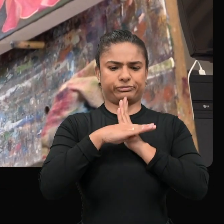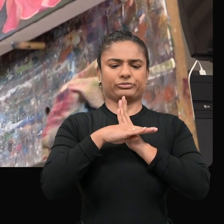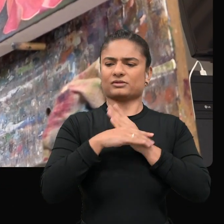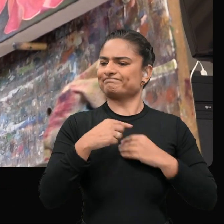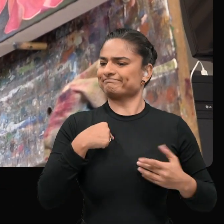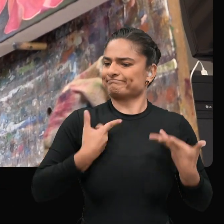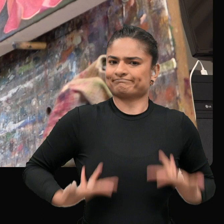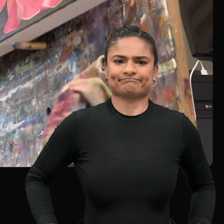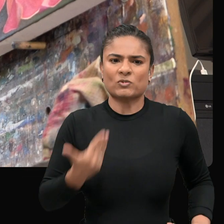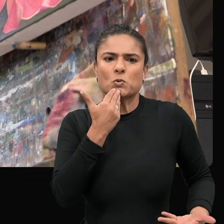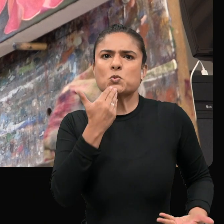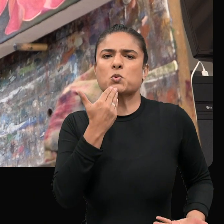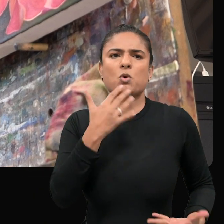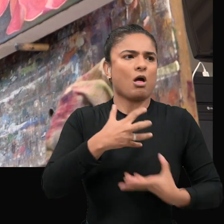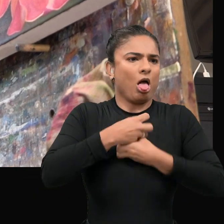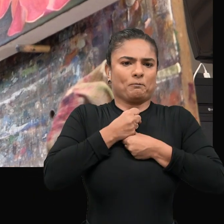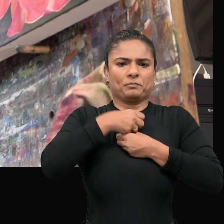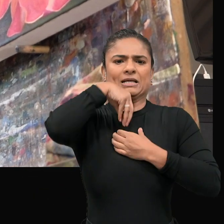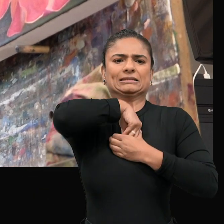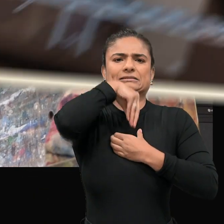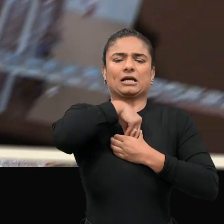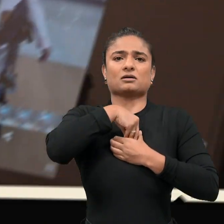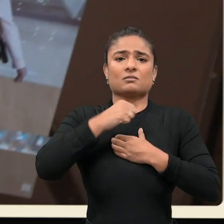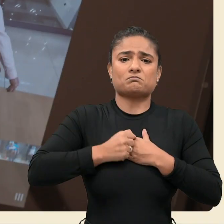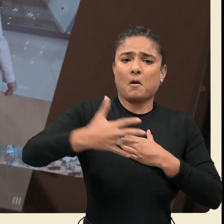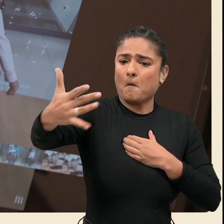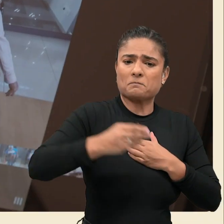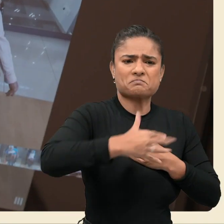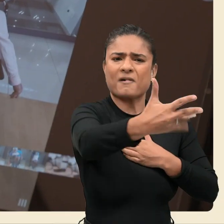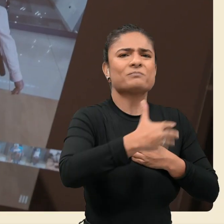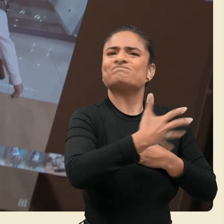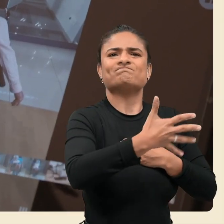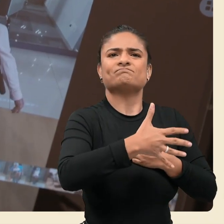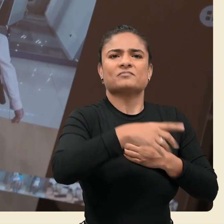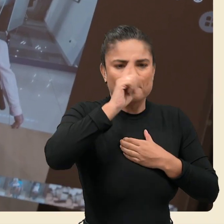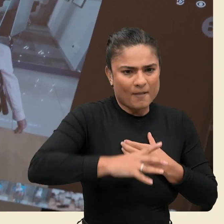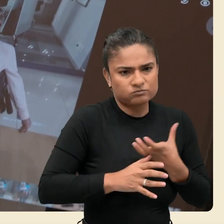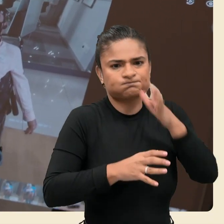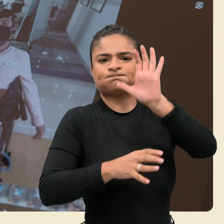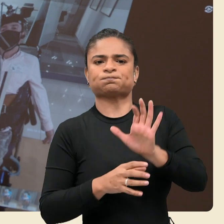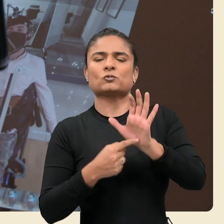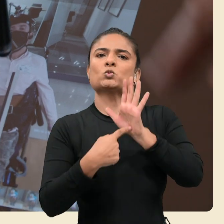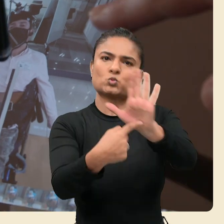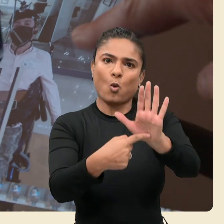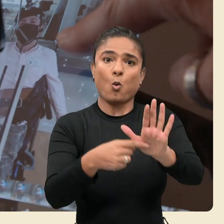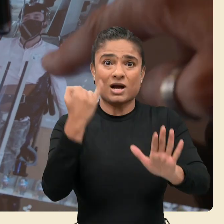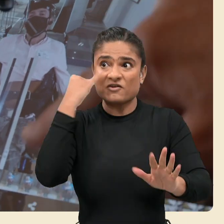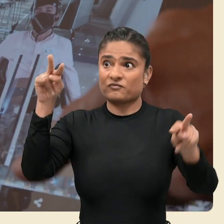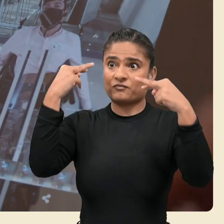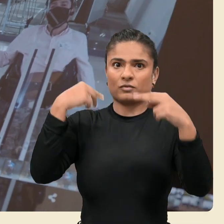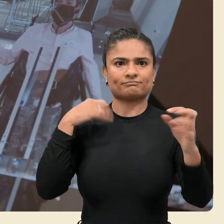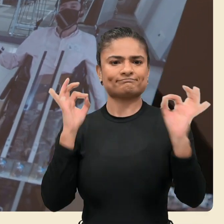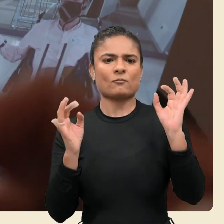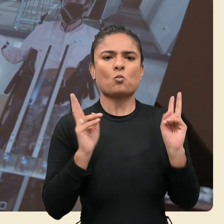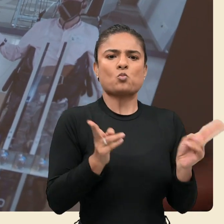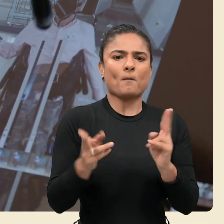essence of who they are is trapped inside their bodies. And they often are infantilized, treated as if they have little